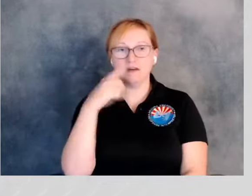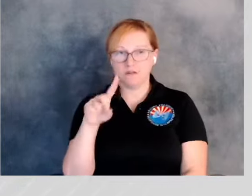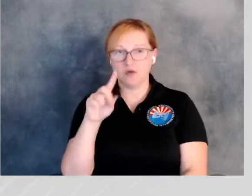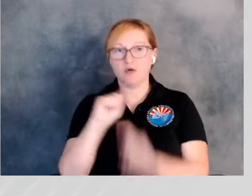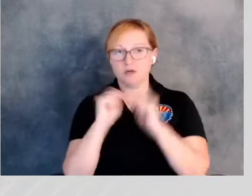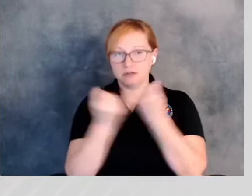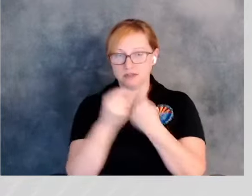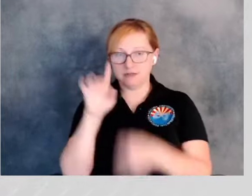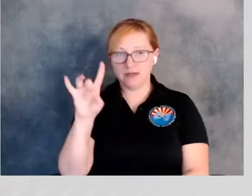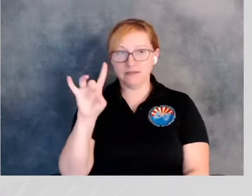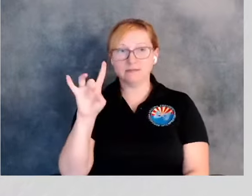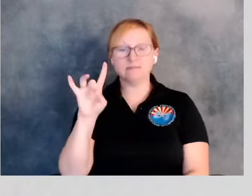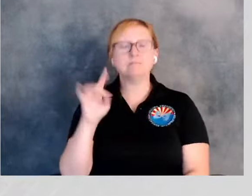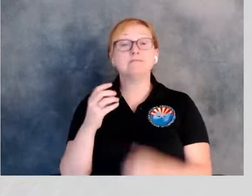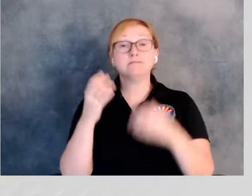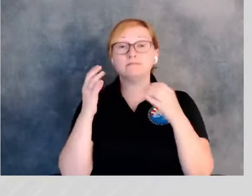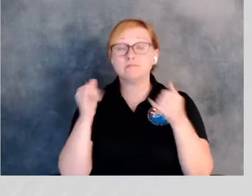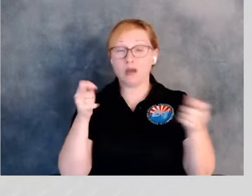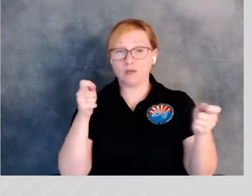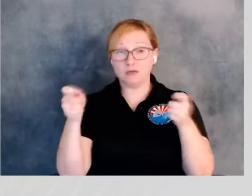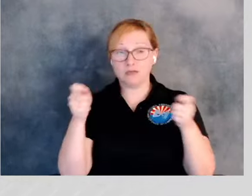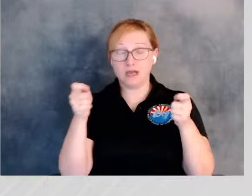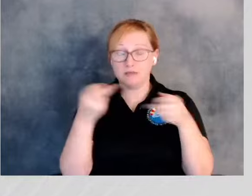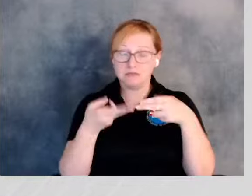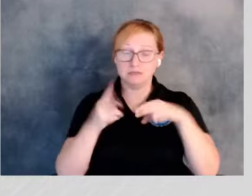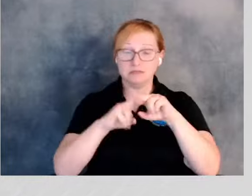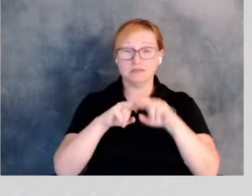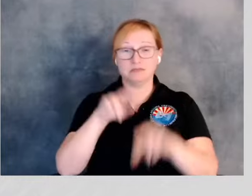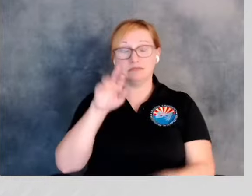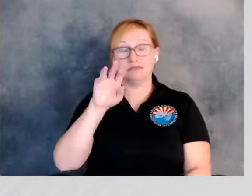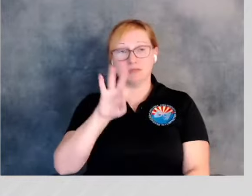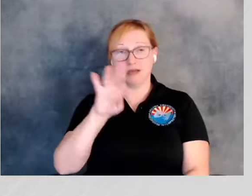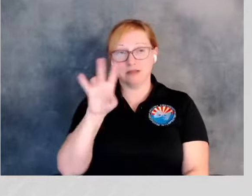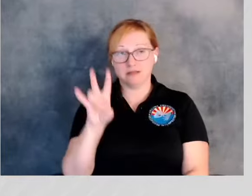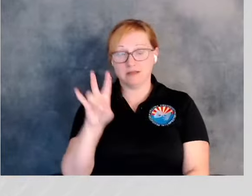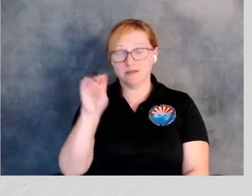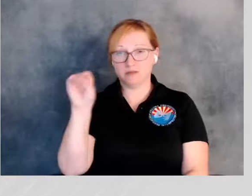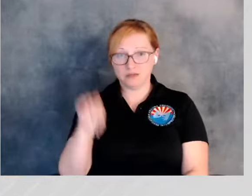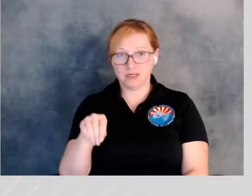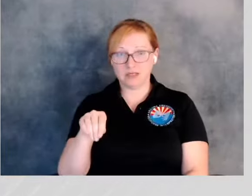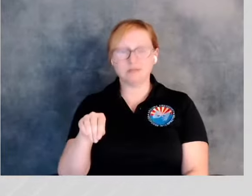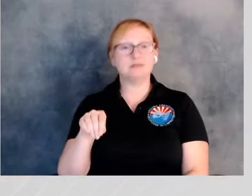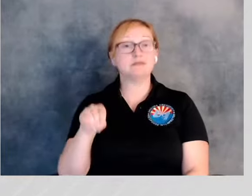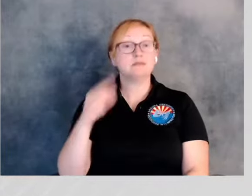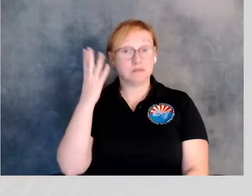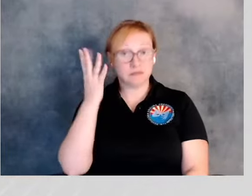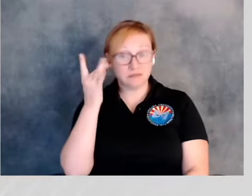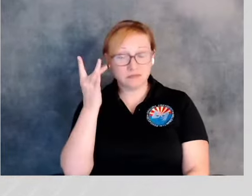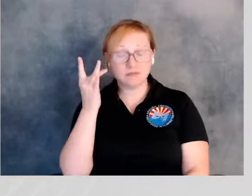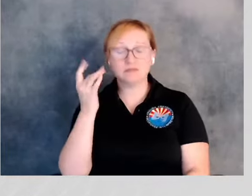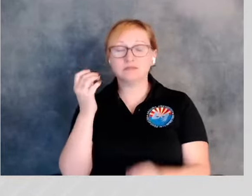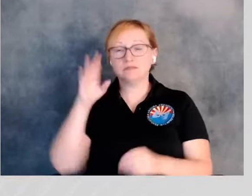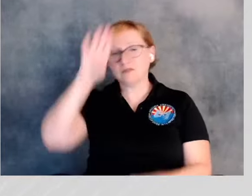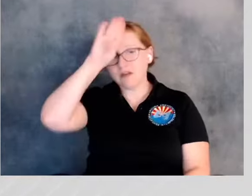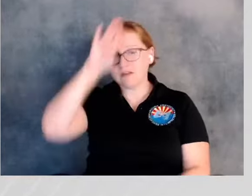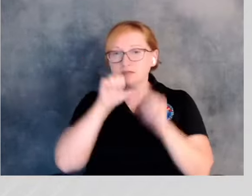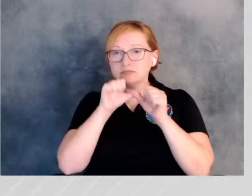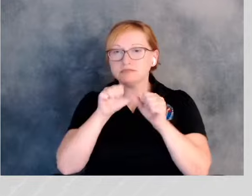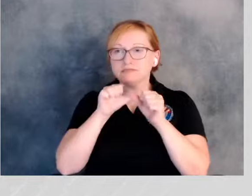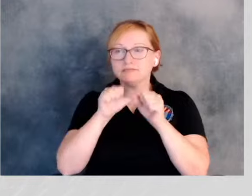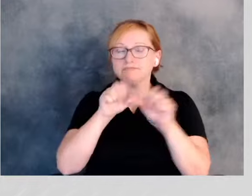containment to 97%. That's due to continued operations, patrolling, and addressing heats near the line in the high mountain